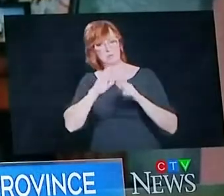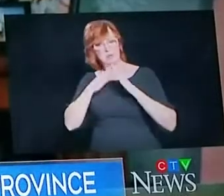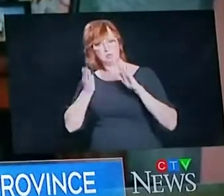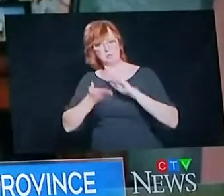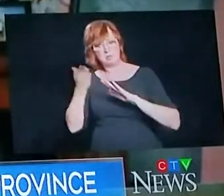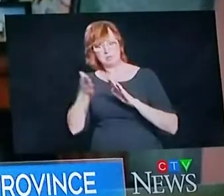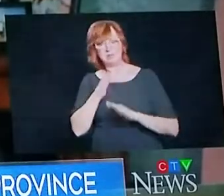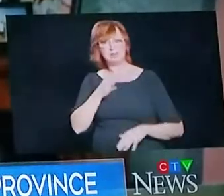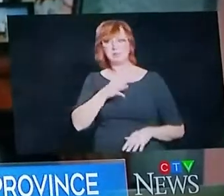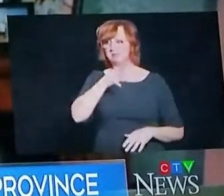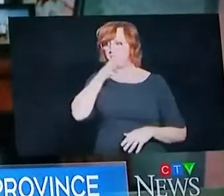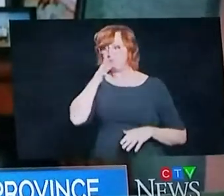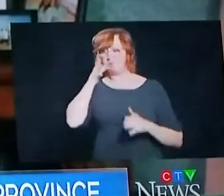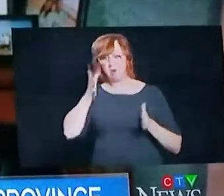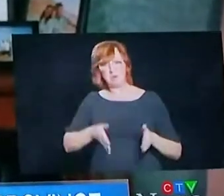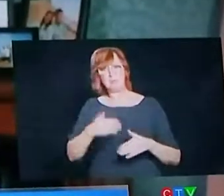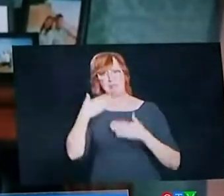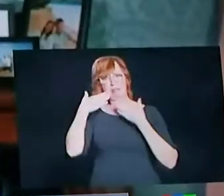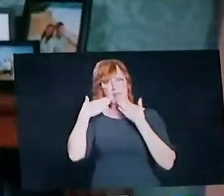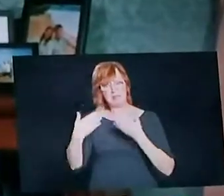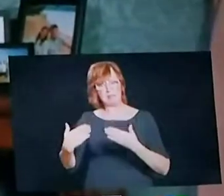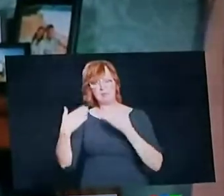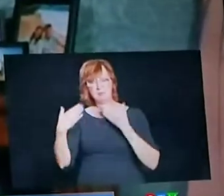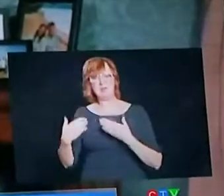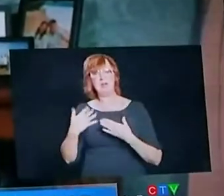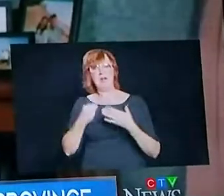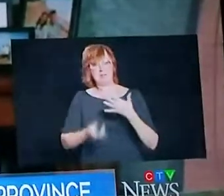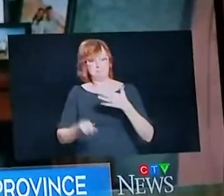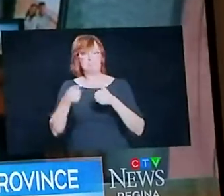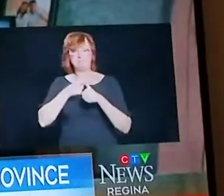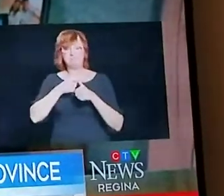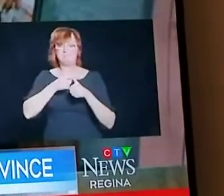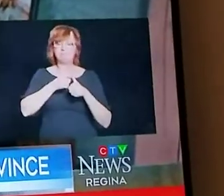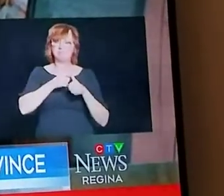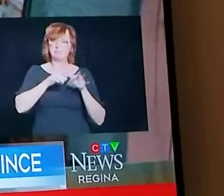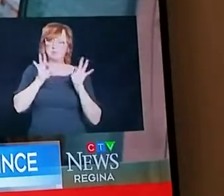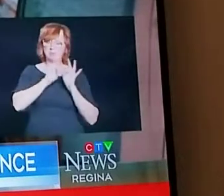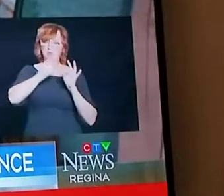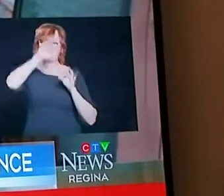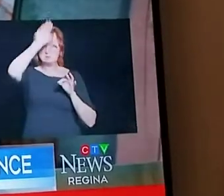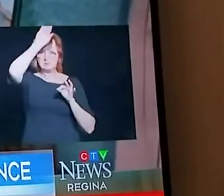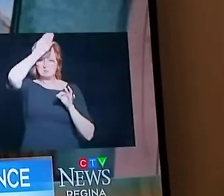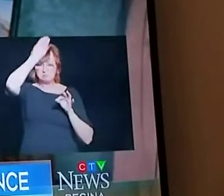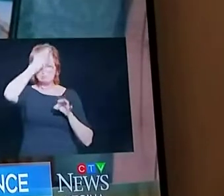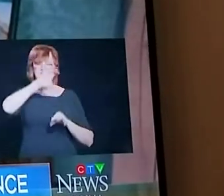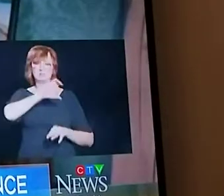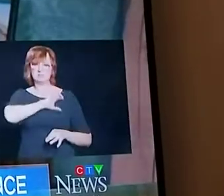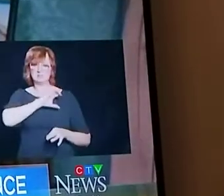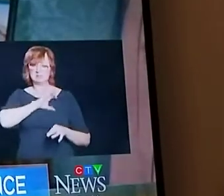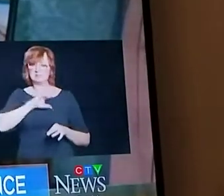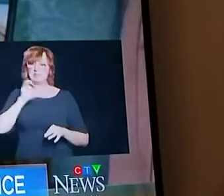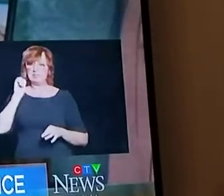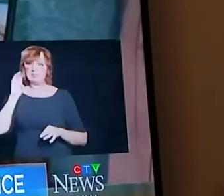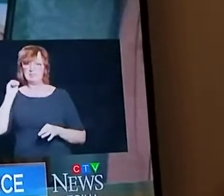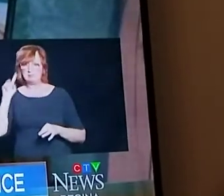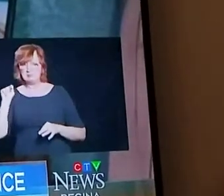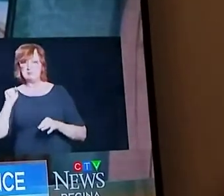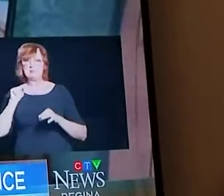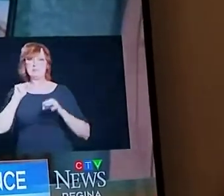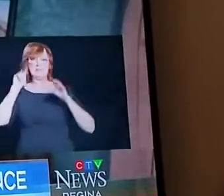ranchers, and of course, our first responders, the police, the firefighters, our EMTs, and